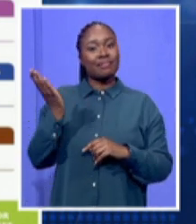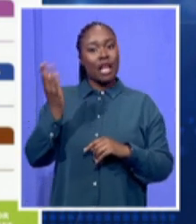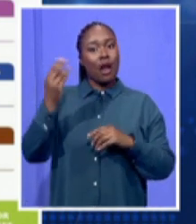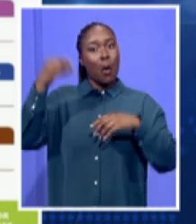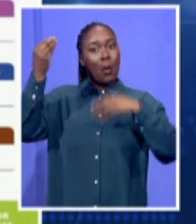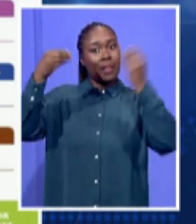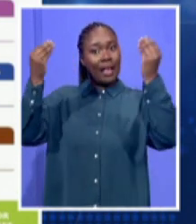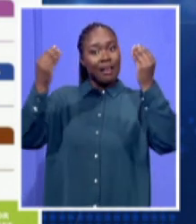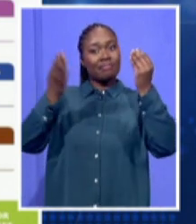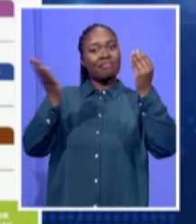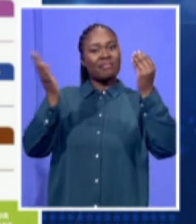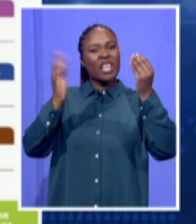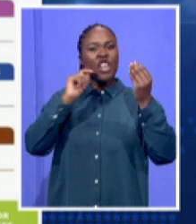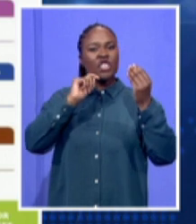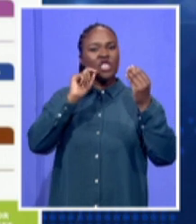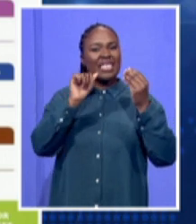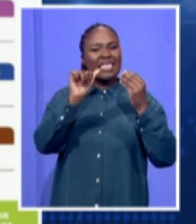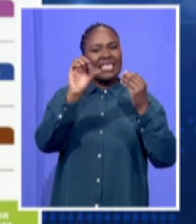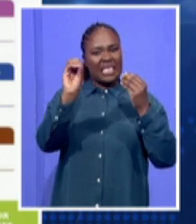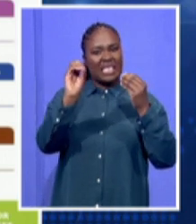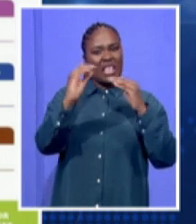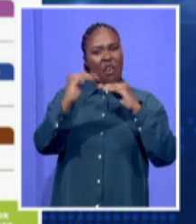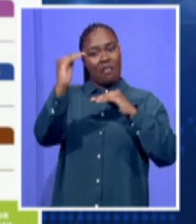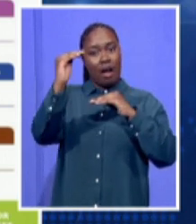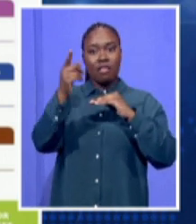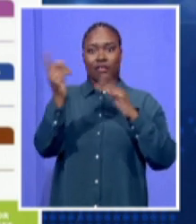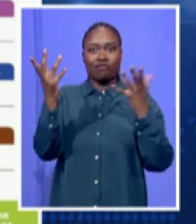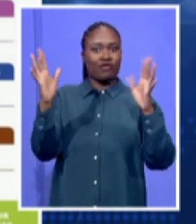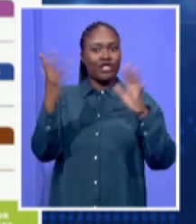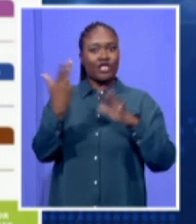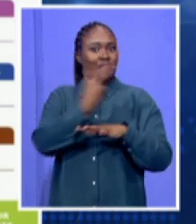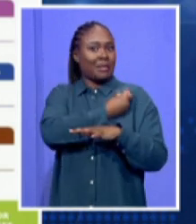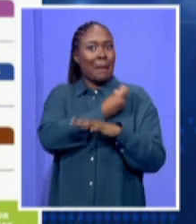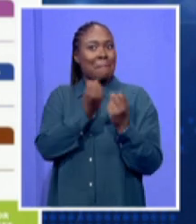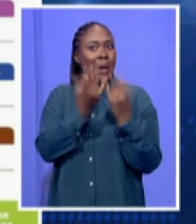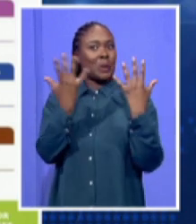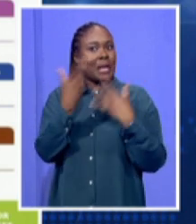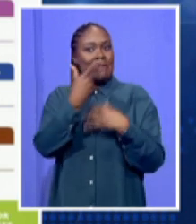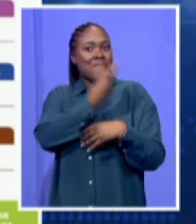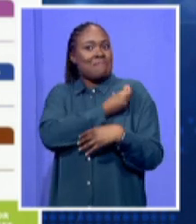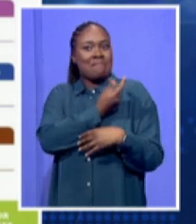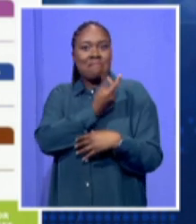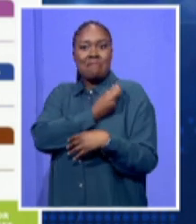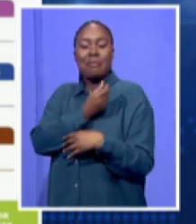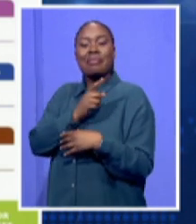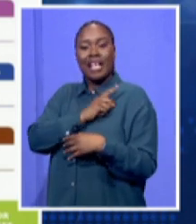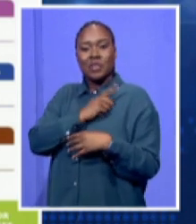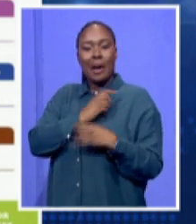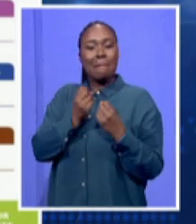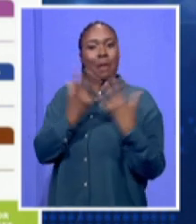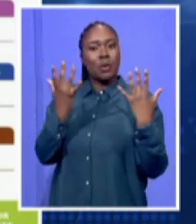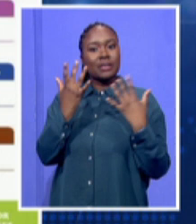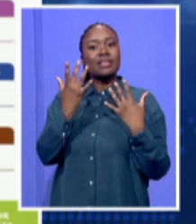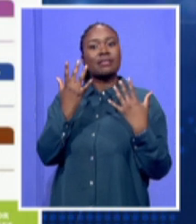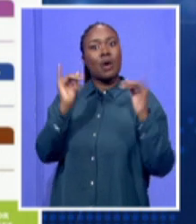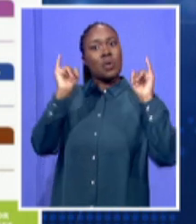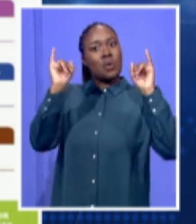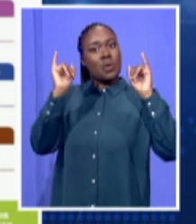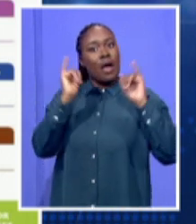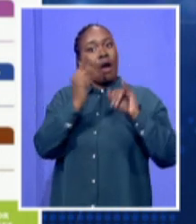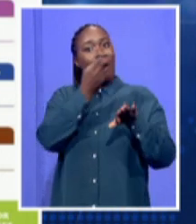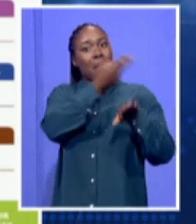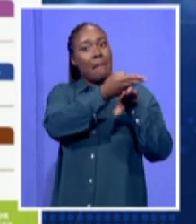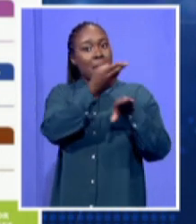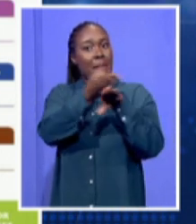now pretty well vaccinated. And that's probably the reason why we are not seeing the numbers of severe infections in hospitals.